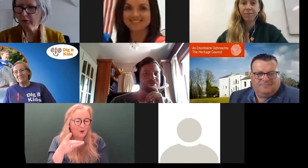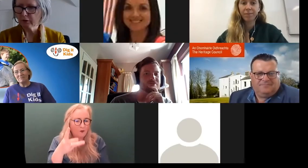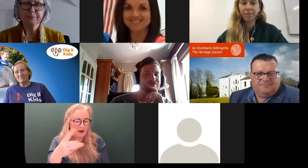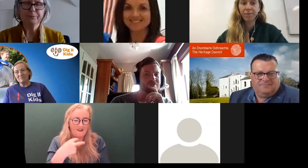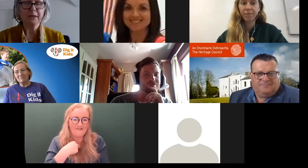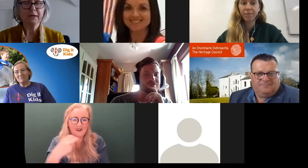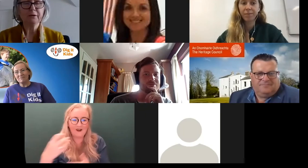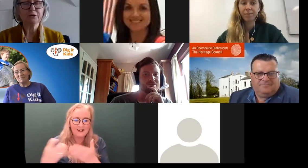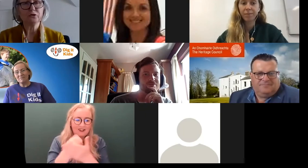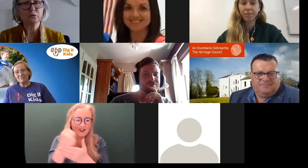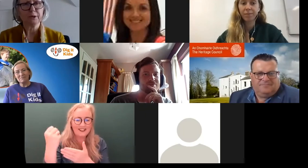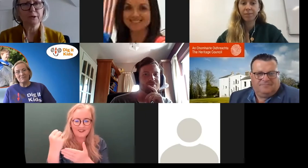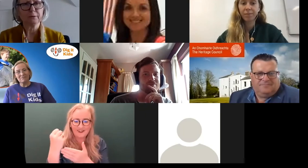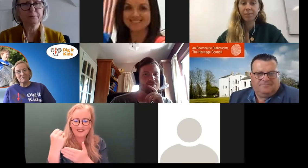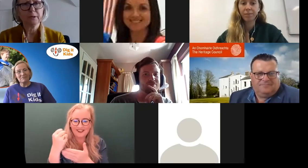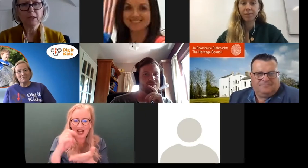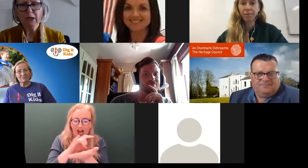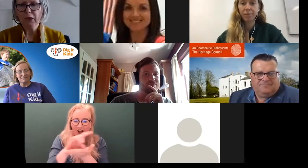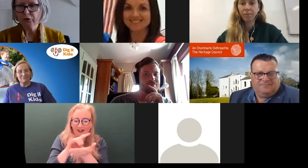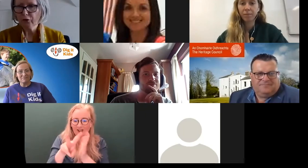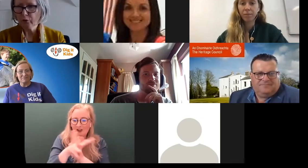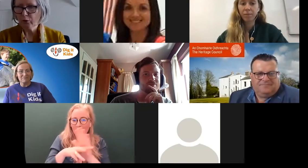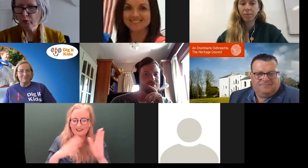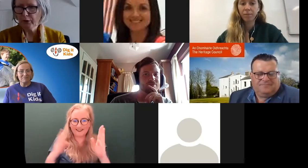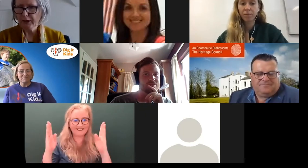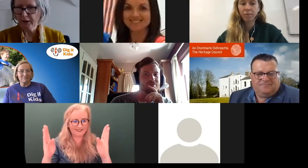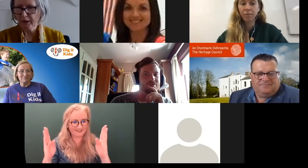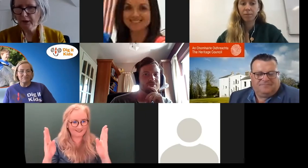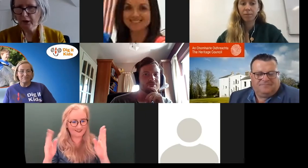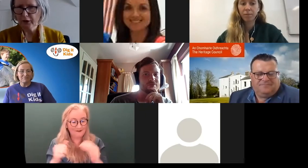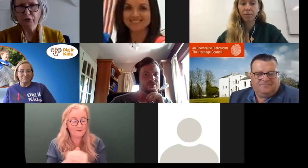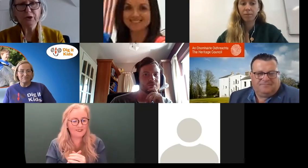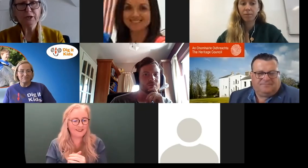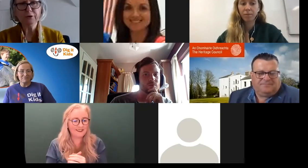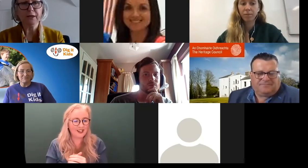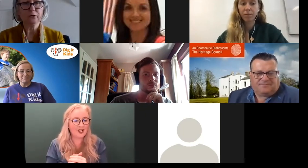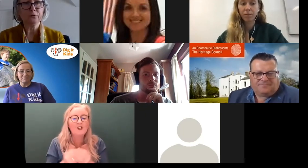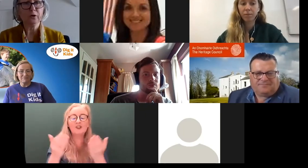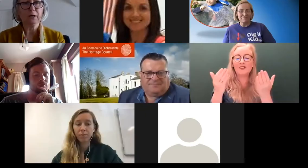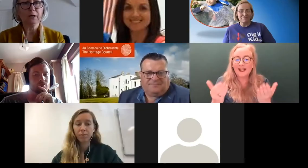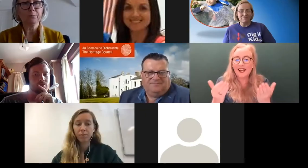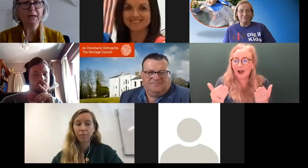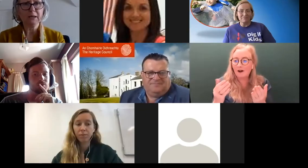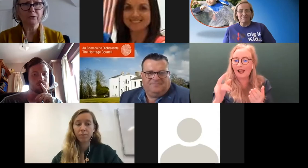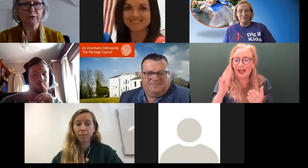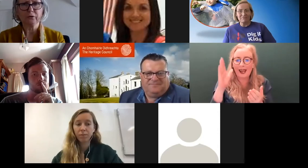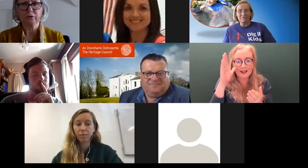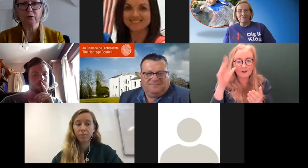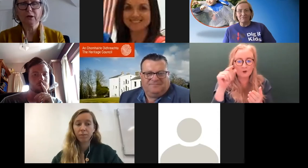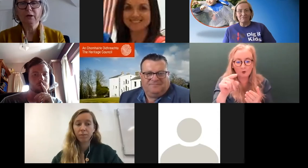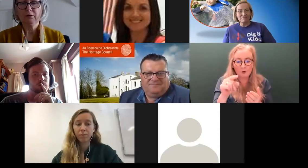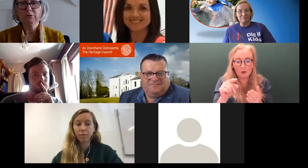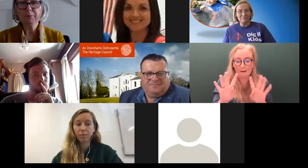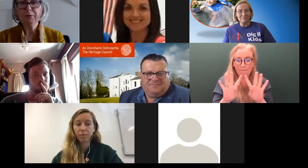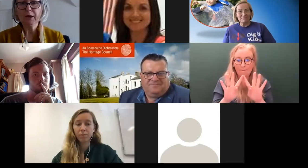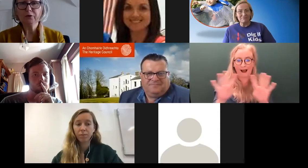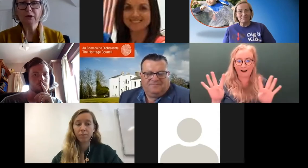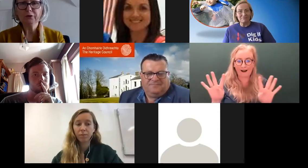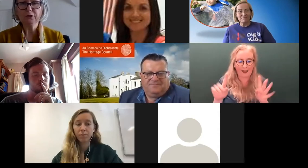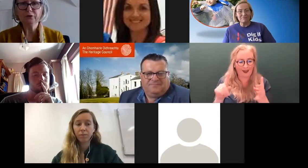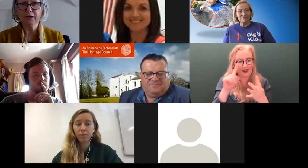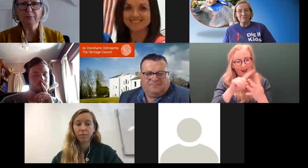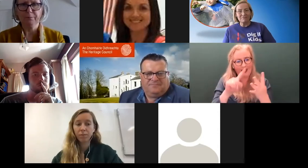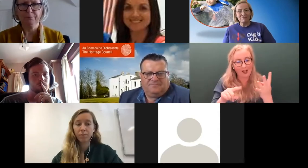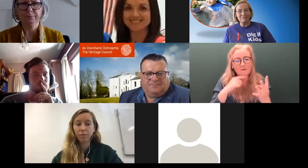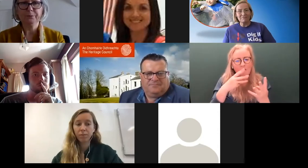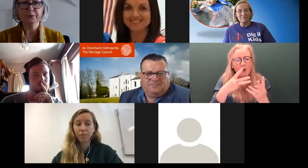Heritage Week. So we are going to hear now from our panellists. Remember, as